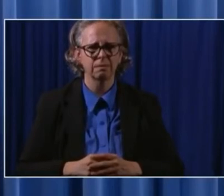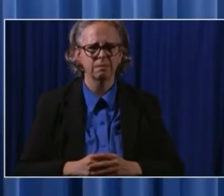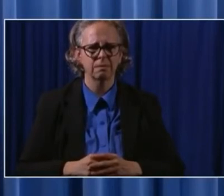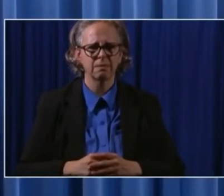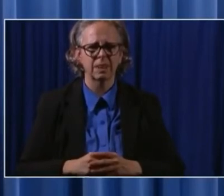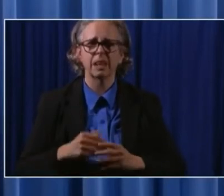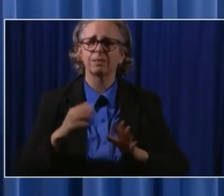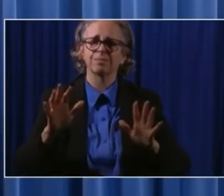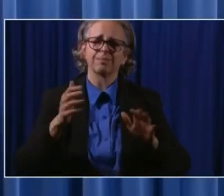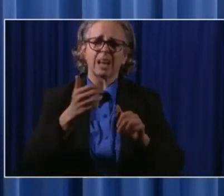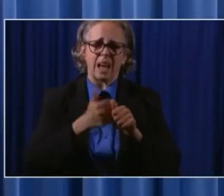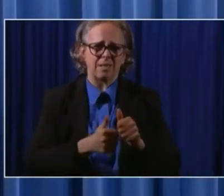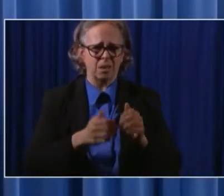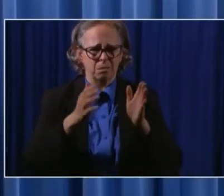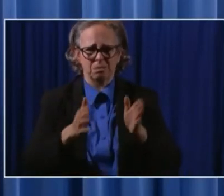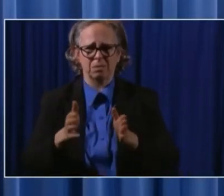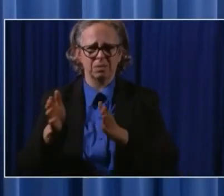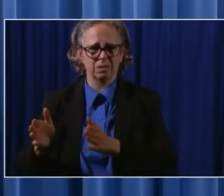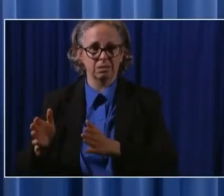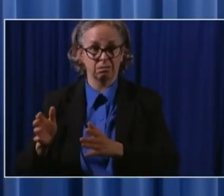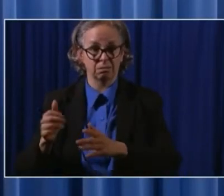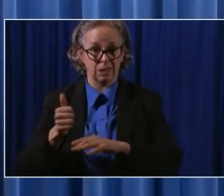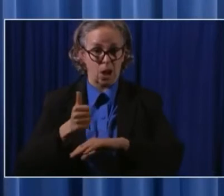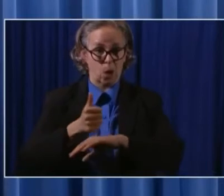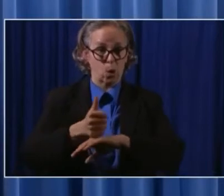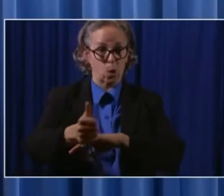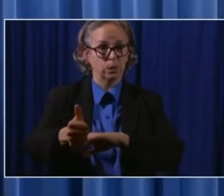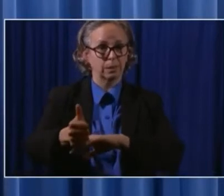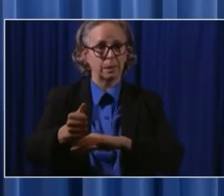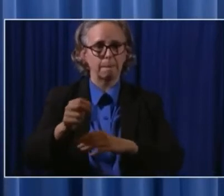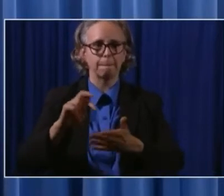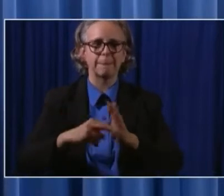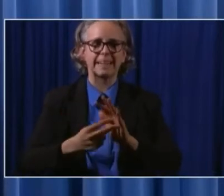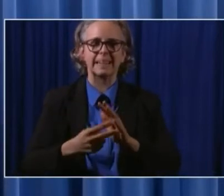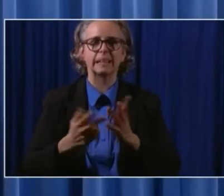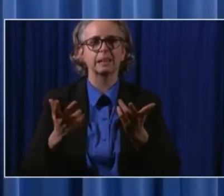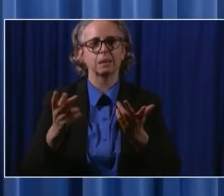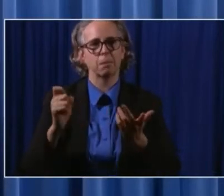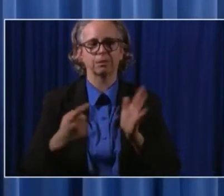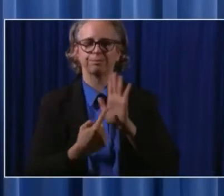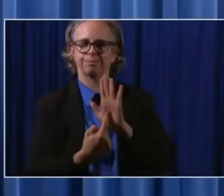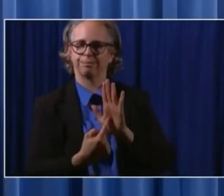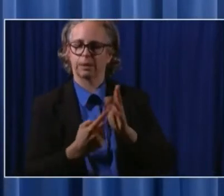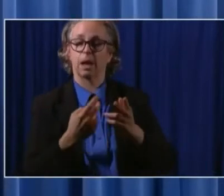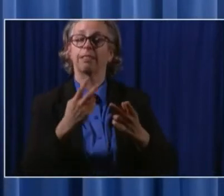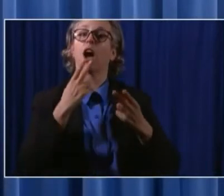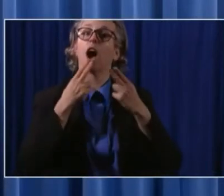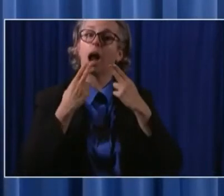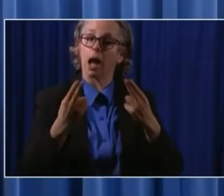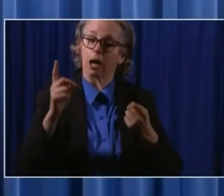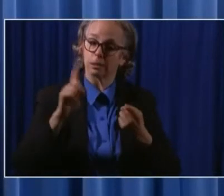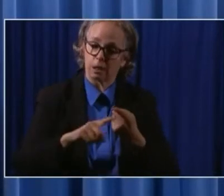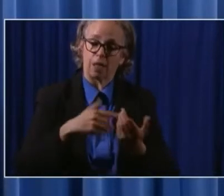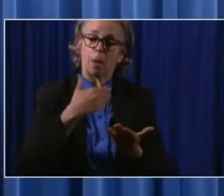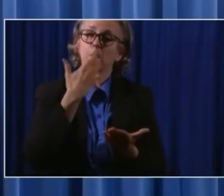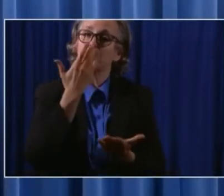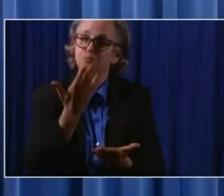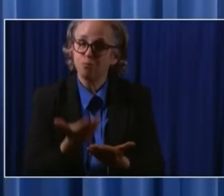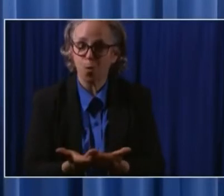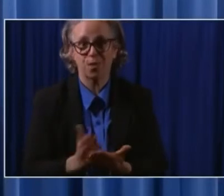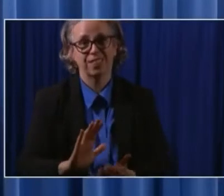who is accused has a presumption of innocence, and we have to maintain that. But the story as laid out by the